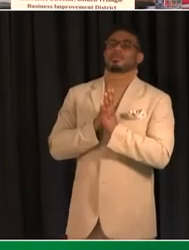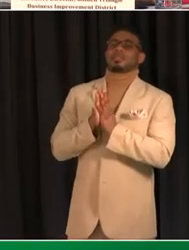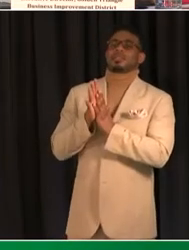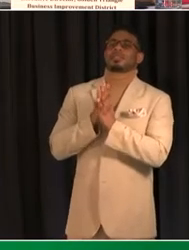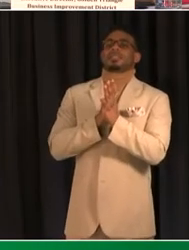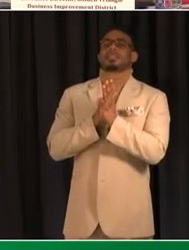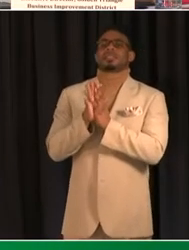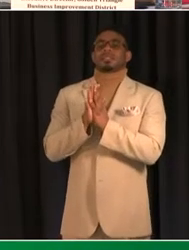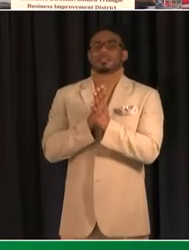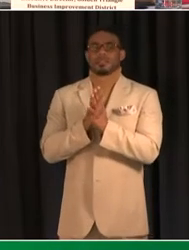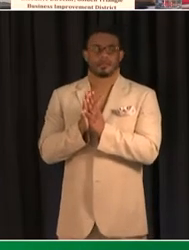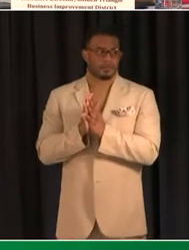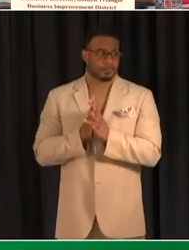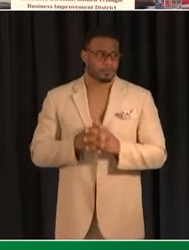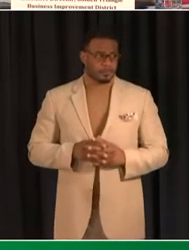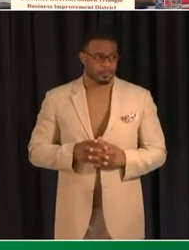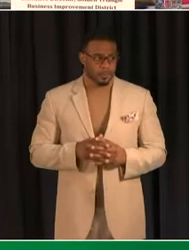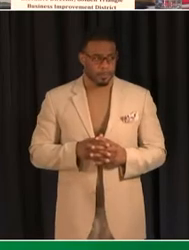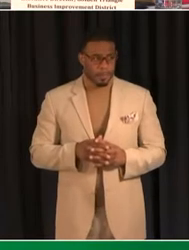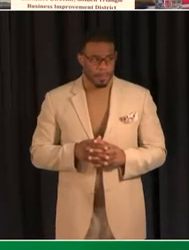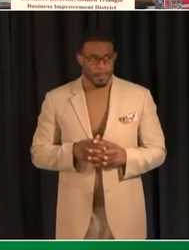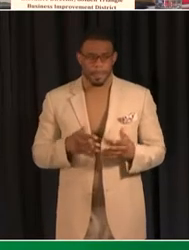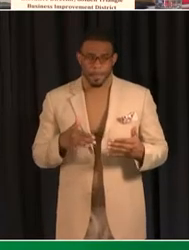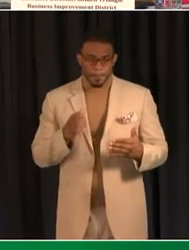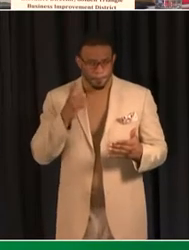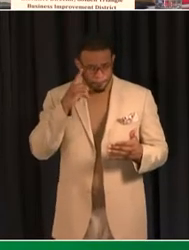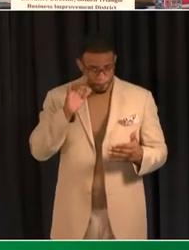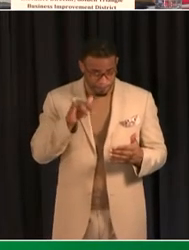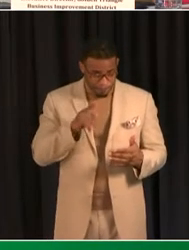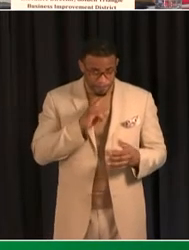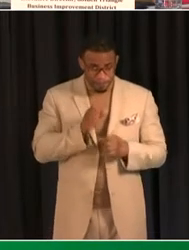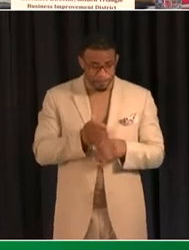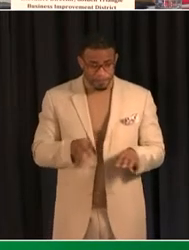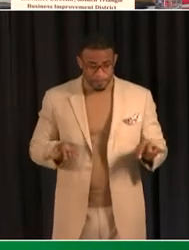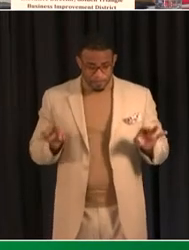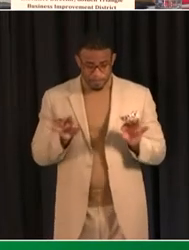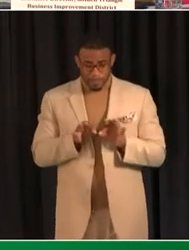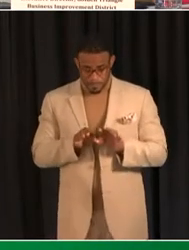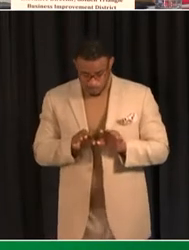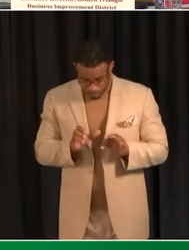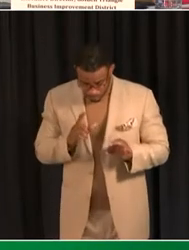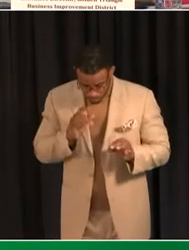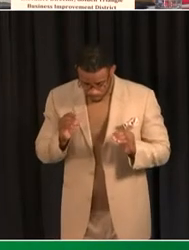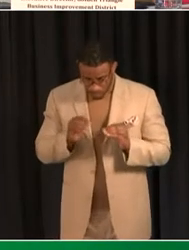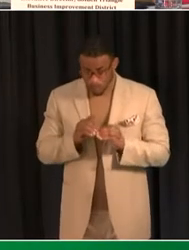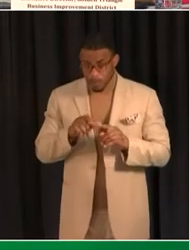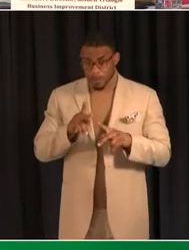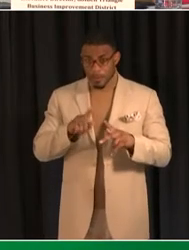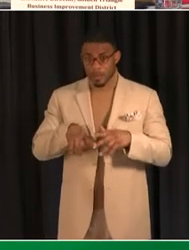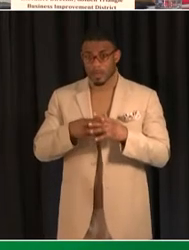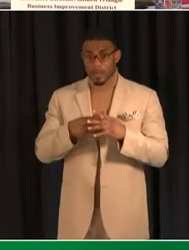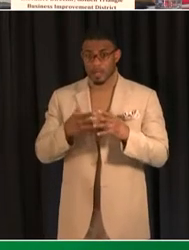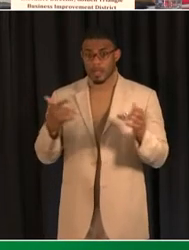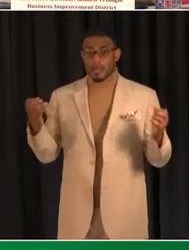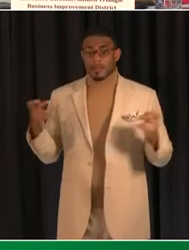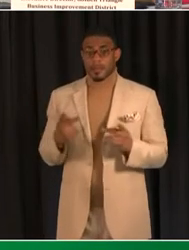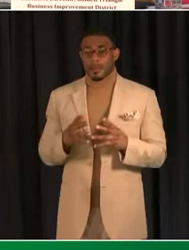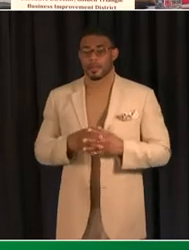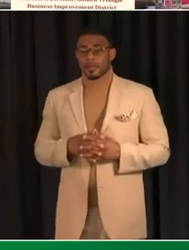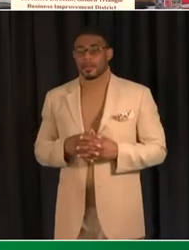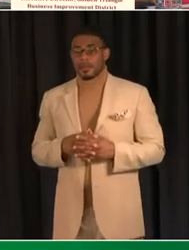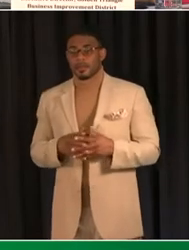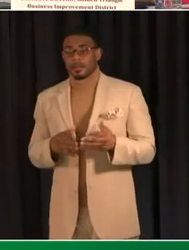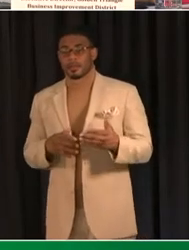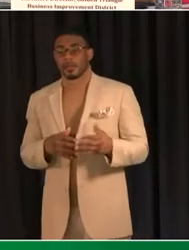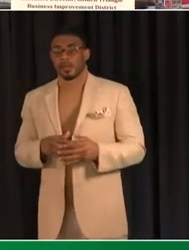smashed up against other people. So we think that is really important and will be more so when people start to come